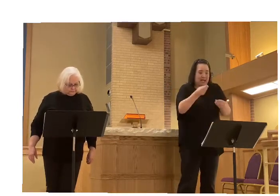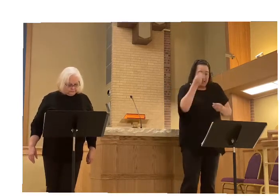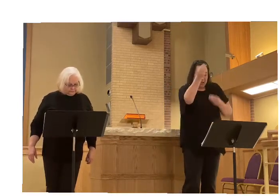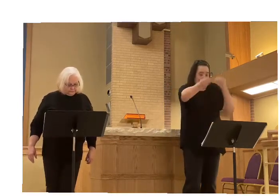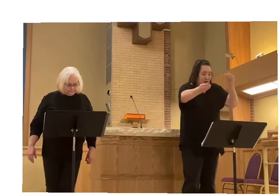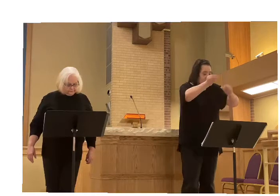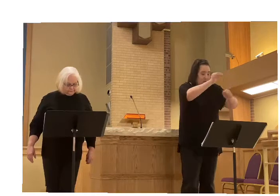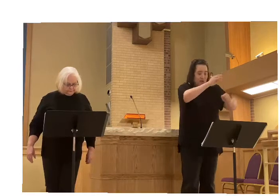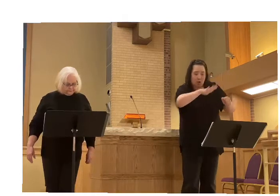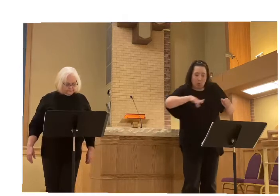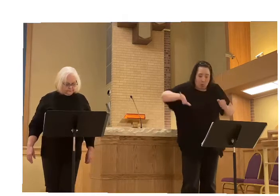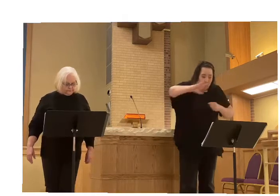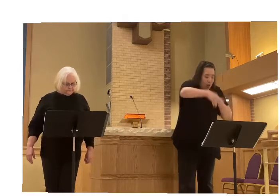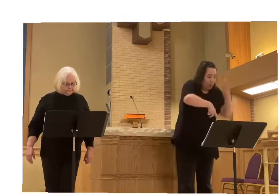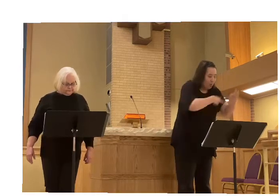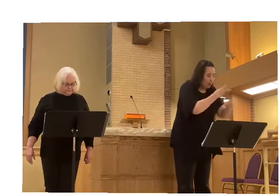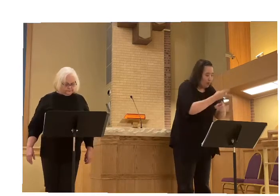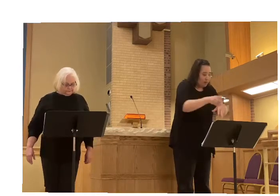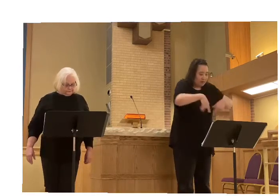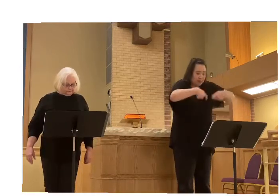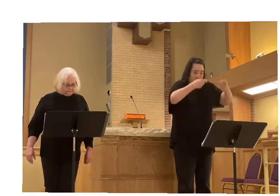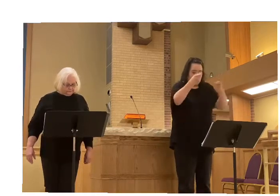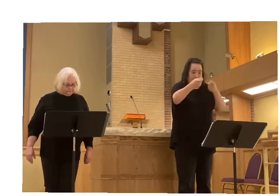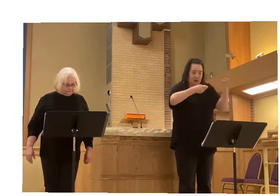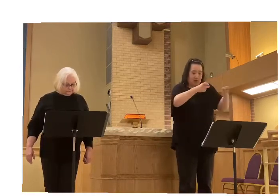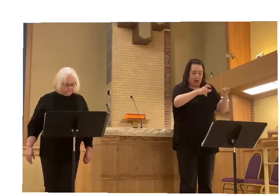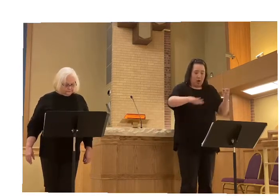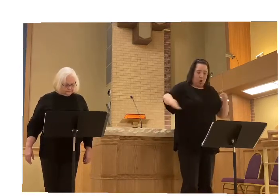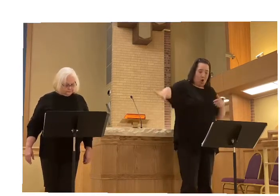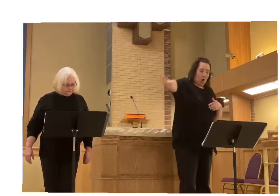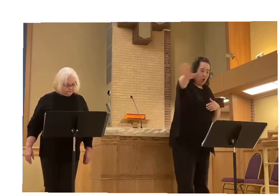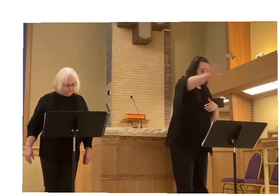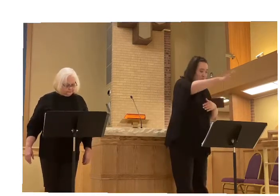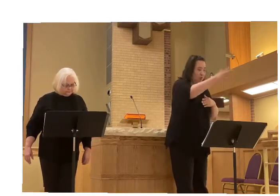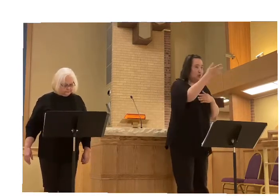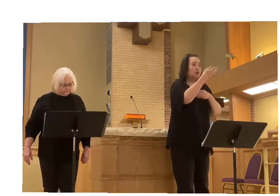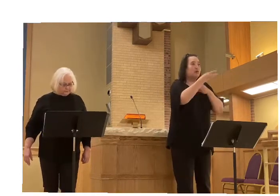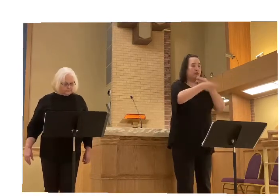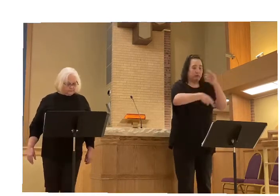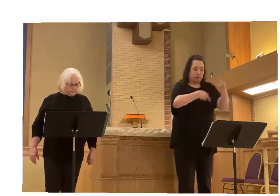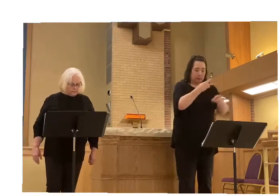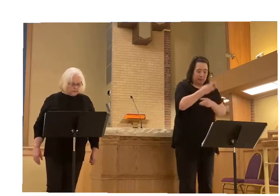an inheritance, and the ends of the earth for your possession."